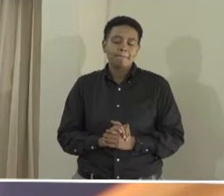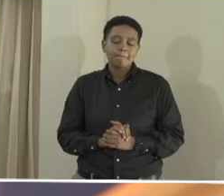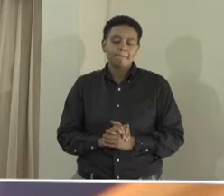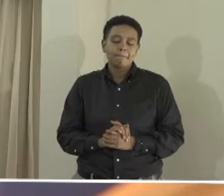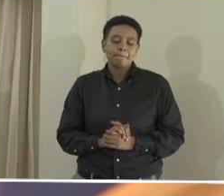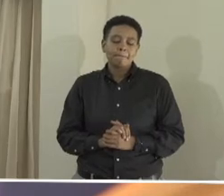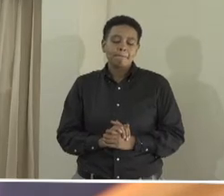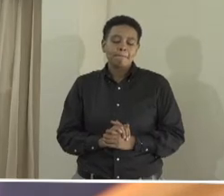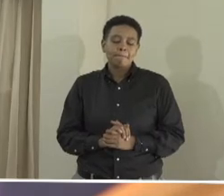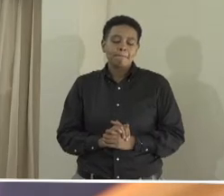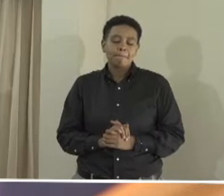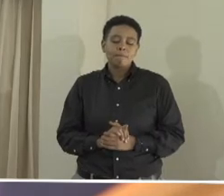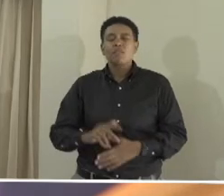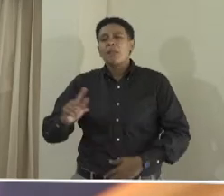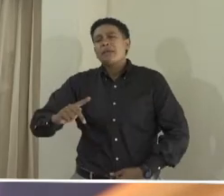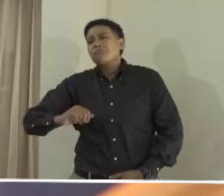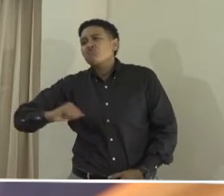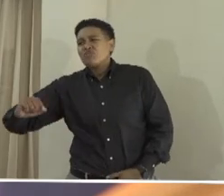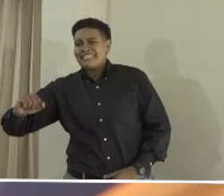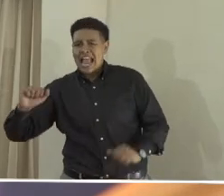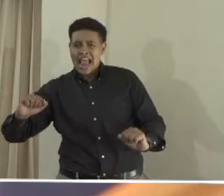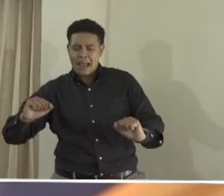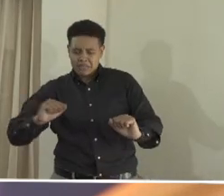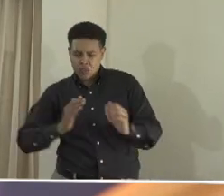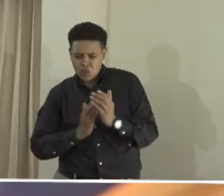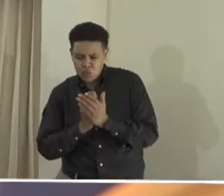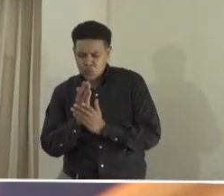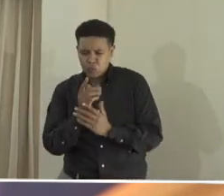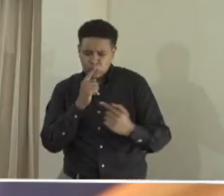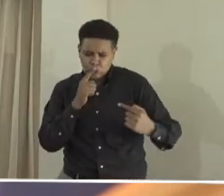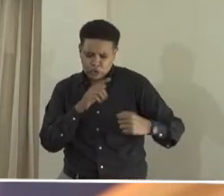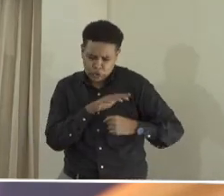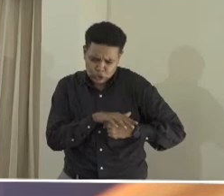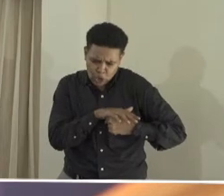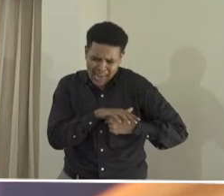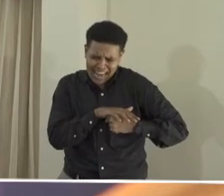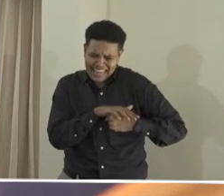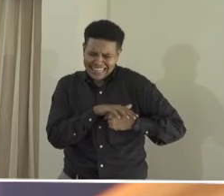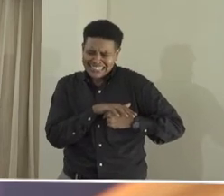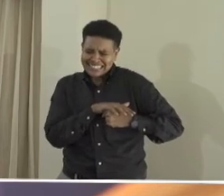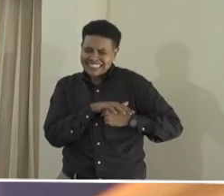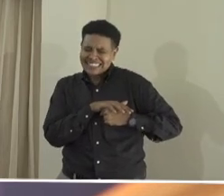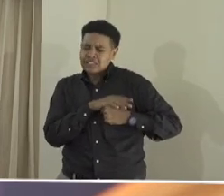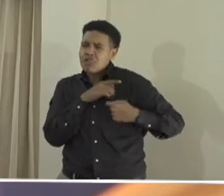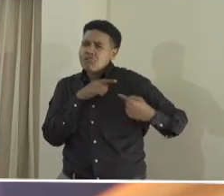stress and adversity and bounce back to a previous state of normal